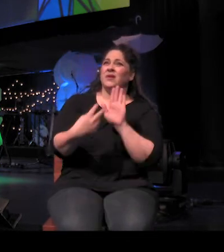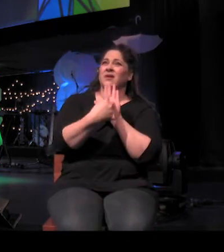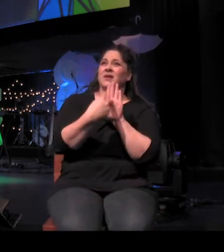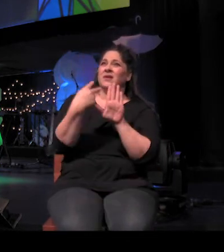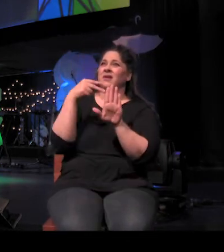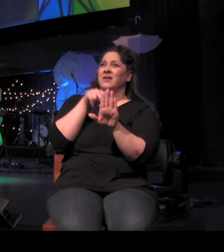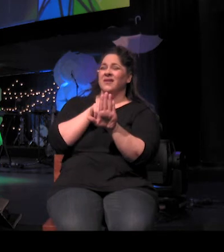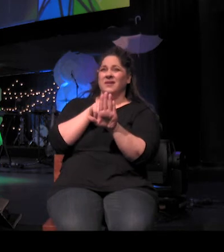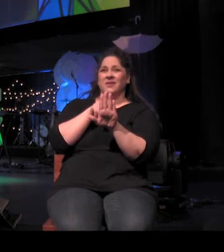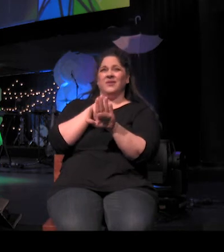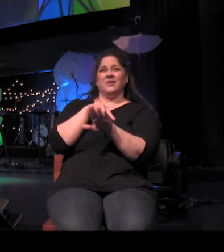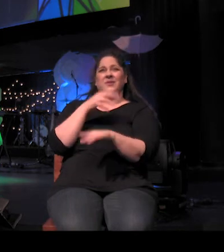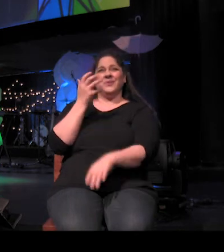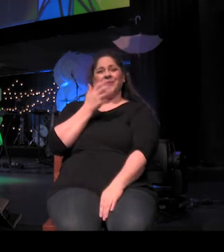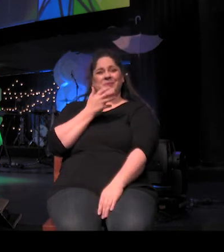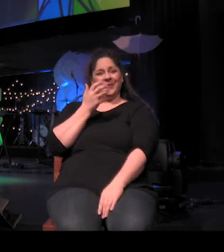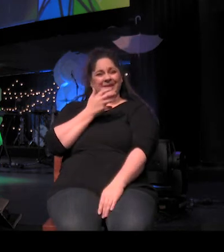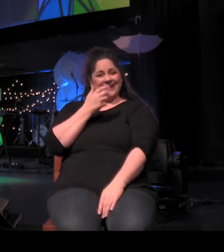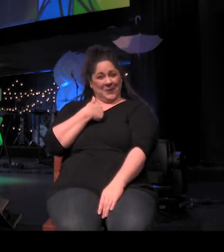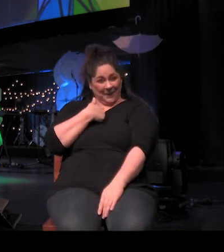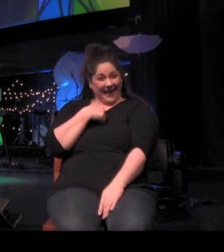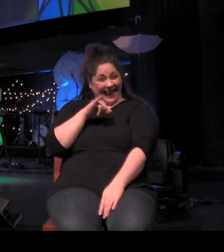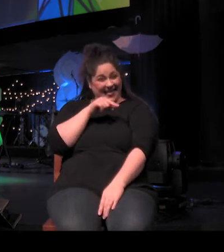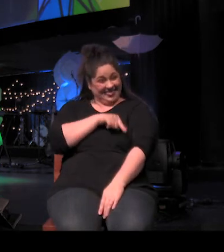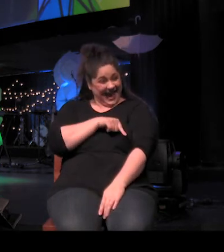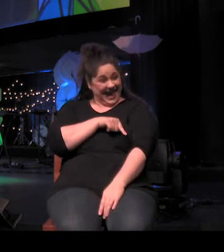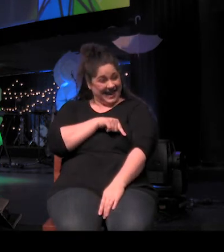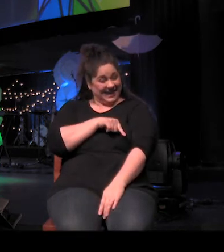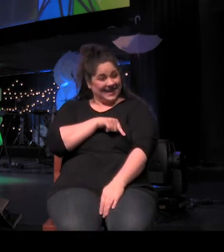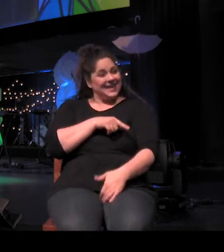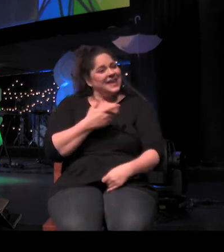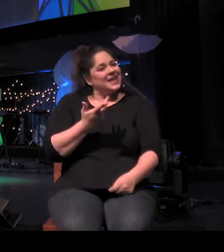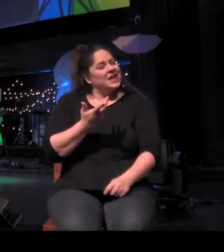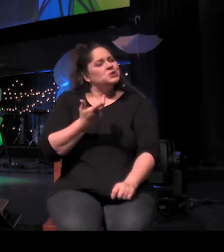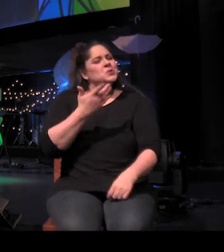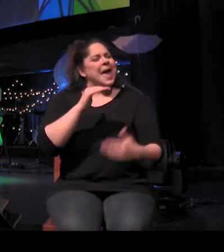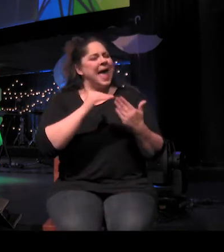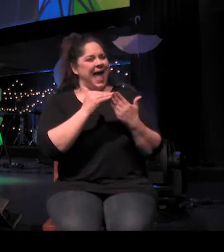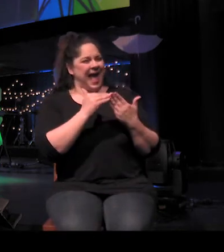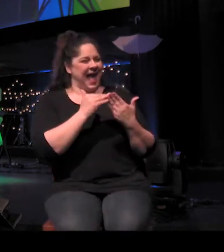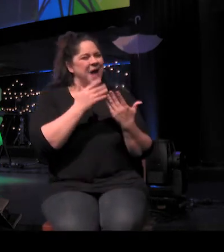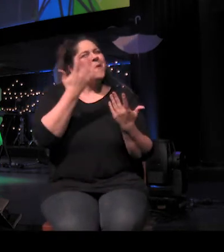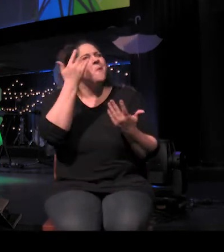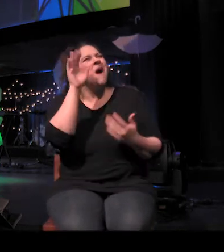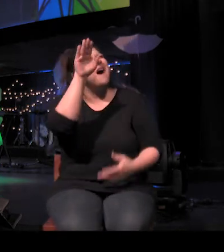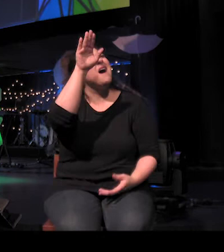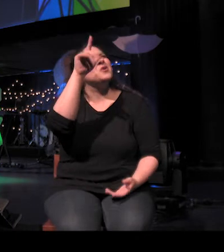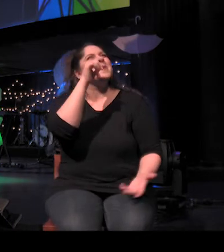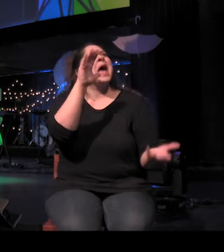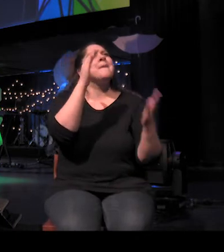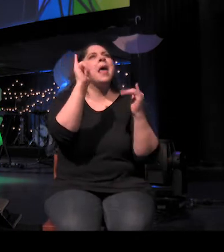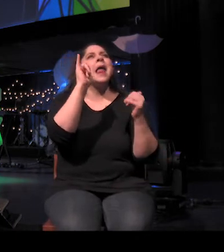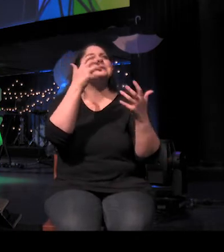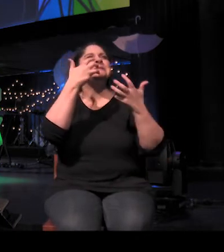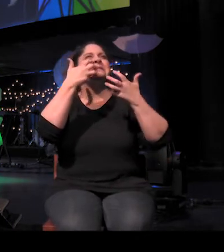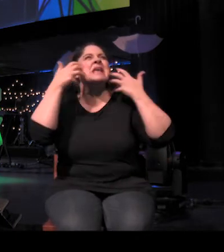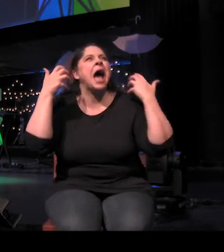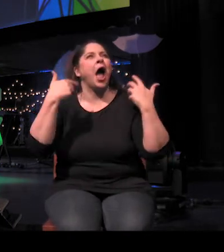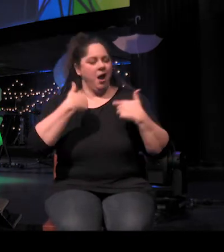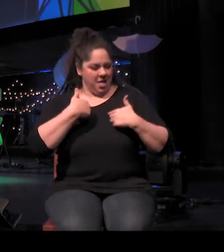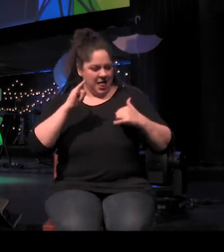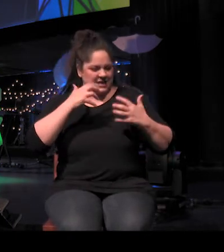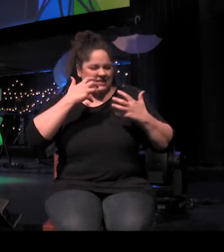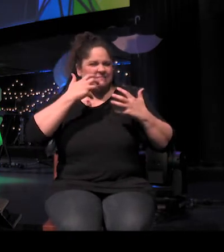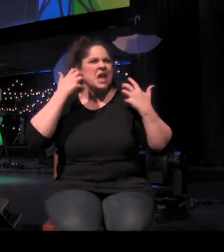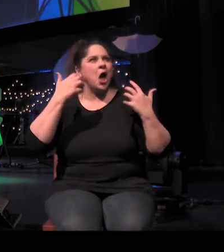morning. But I just have a question. If I could ask Jesus, I say, why didn't you compare us to like tigers or something? You know, all we're like tigers